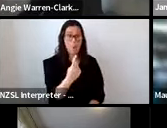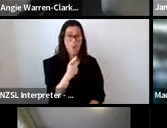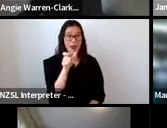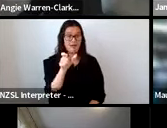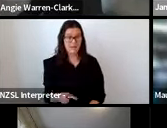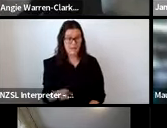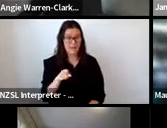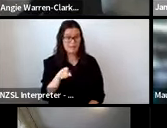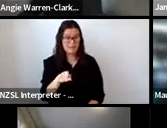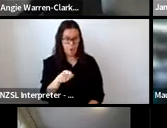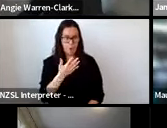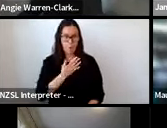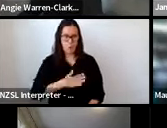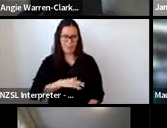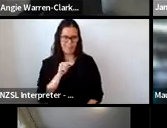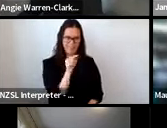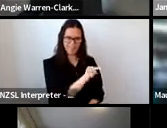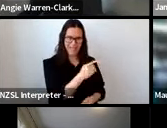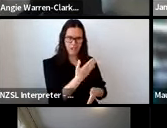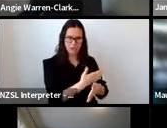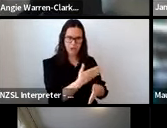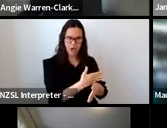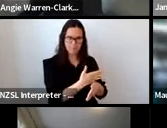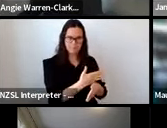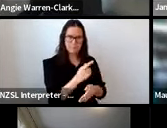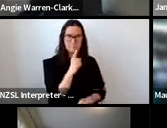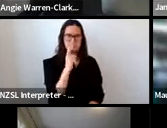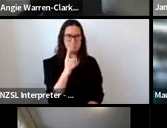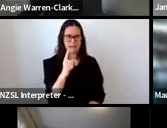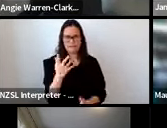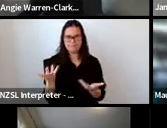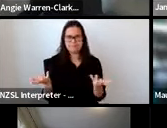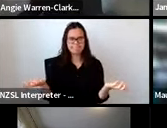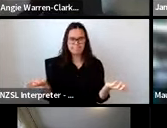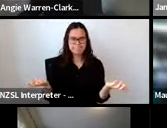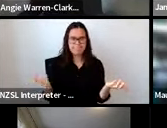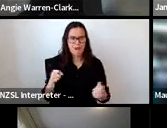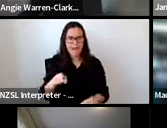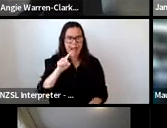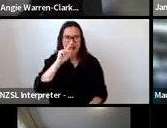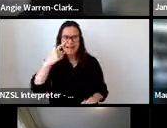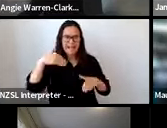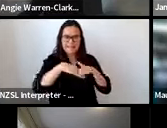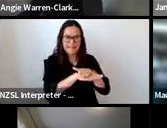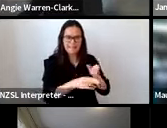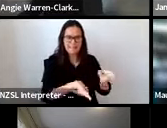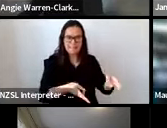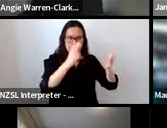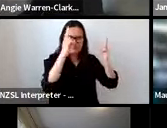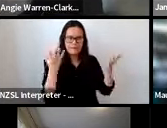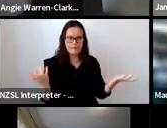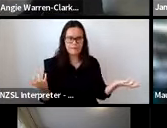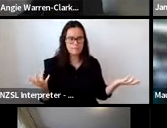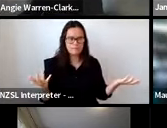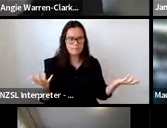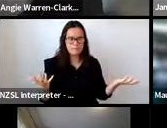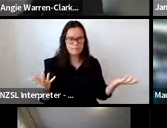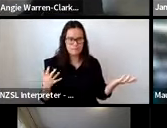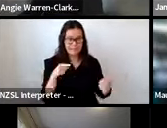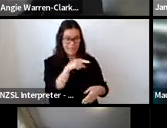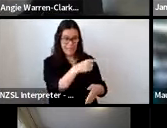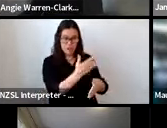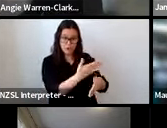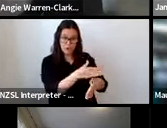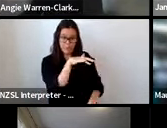wanted because he could not get into the property, which was in central Auckland. The